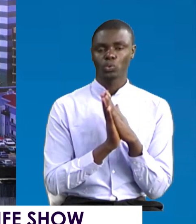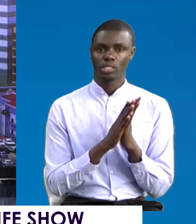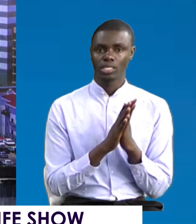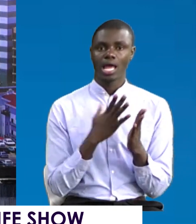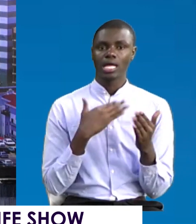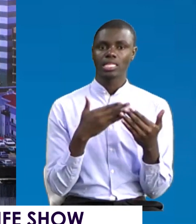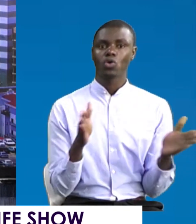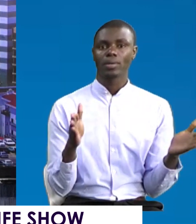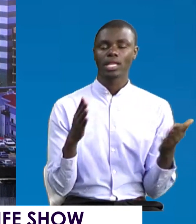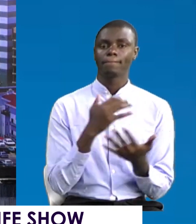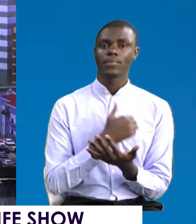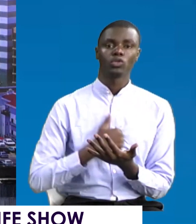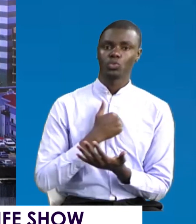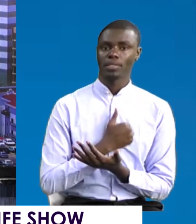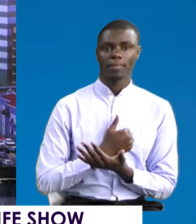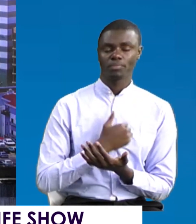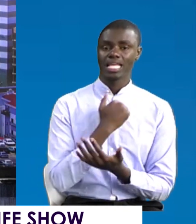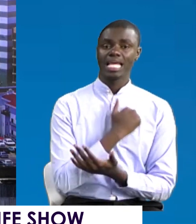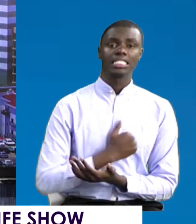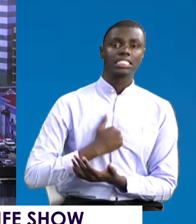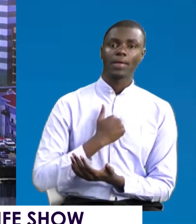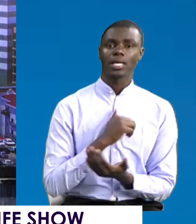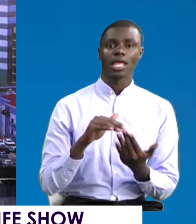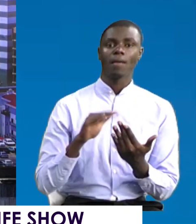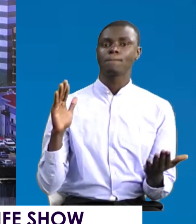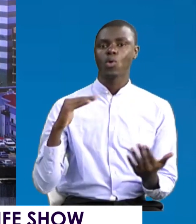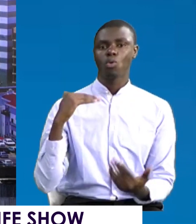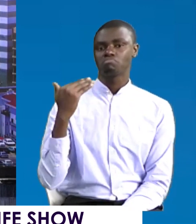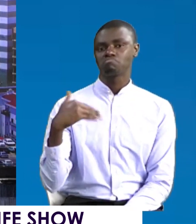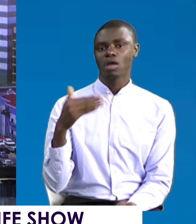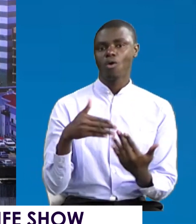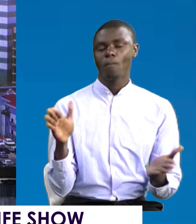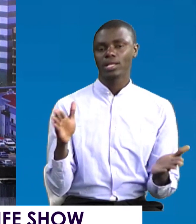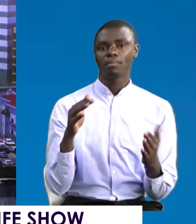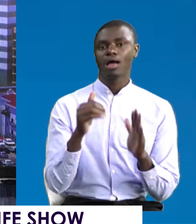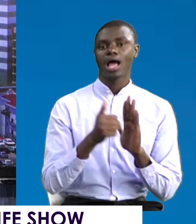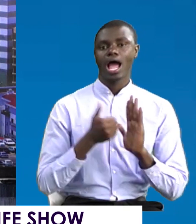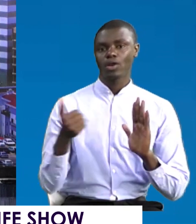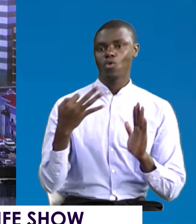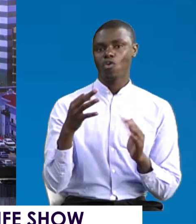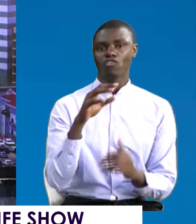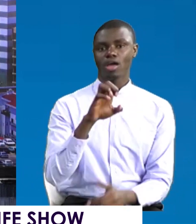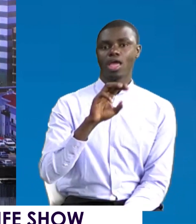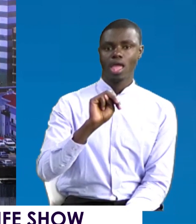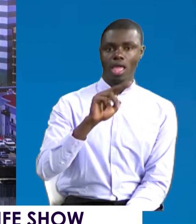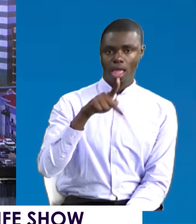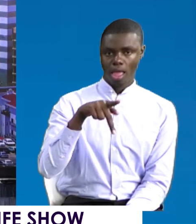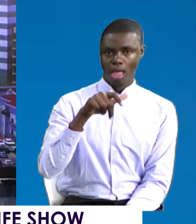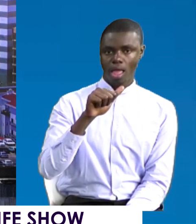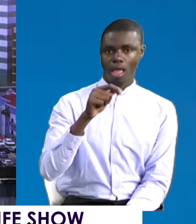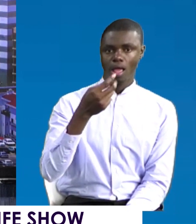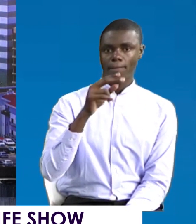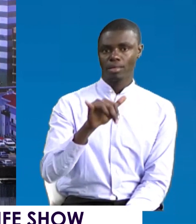and they open up to sympathy. Sympathy, more often than not, opens up the door of empathy. So as you